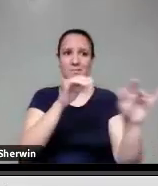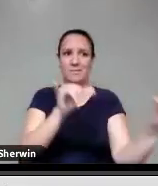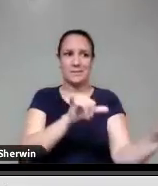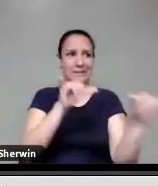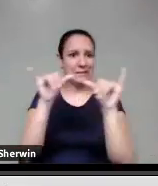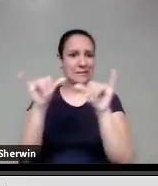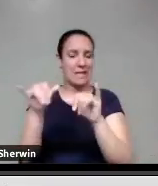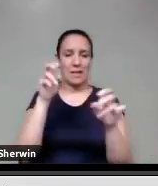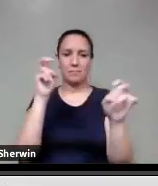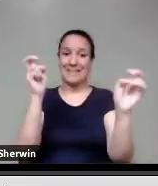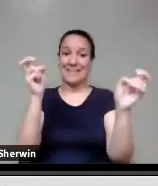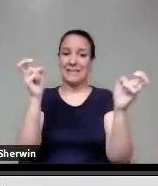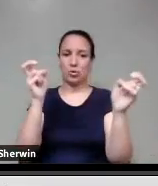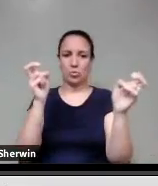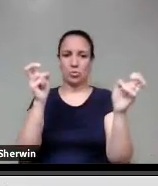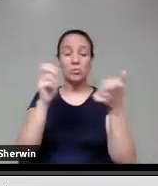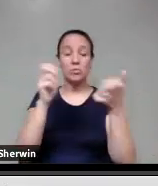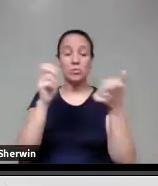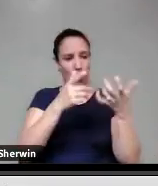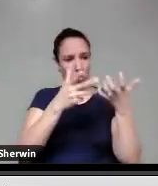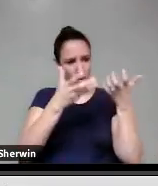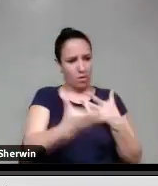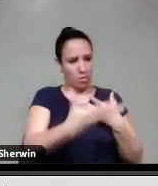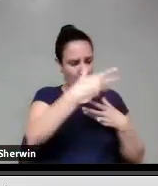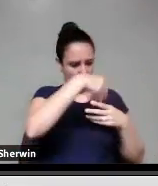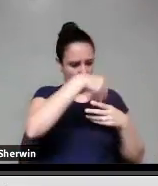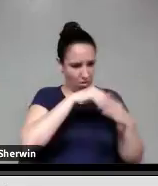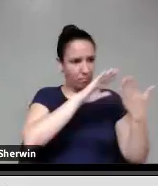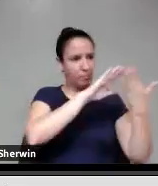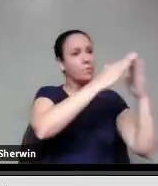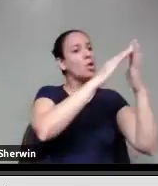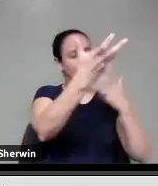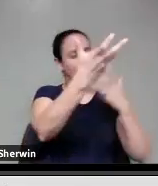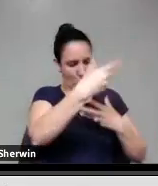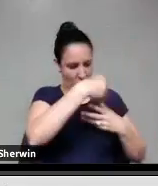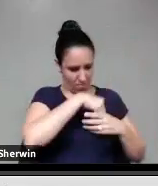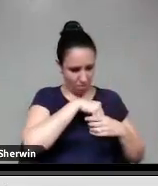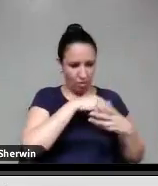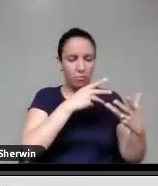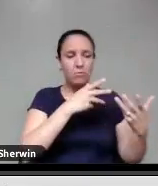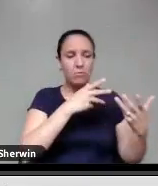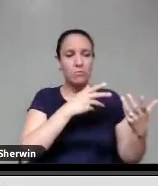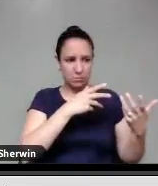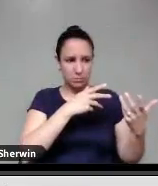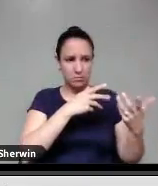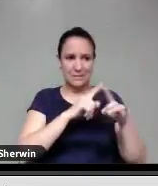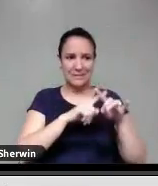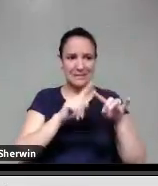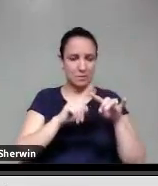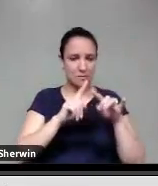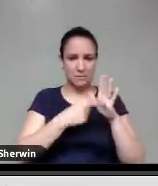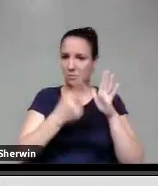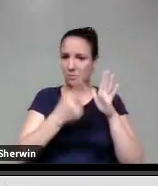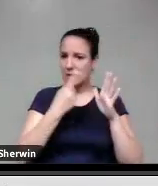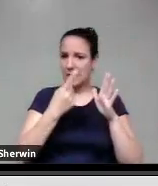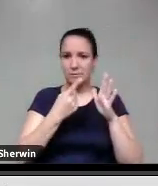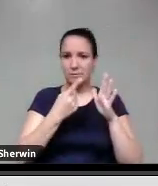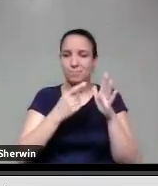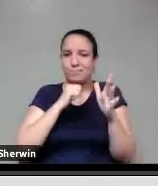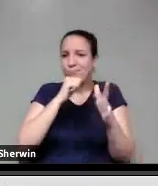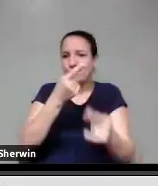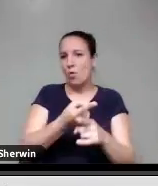we involve our community, how do we include everybody we need to include, and sometimes we still don't get it